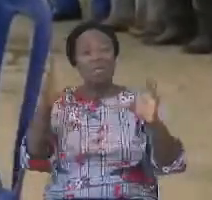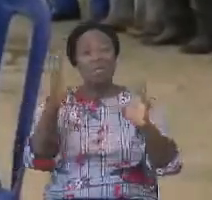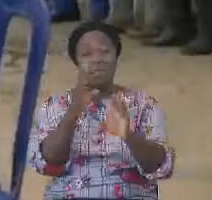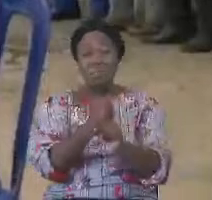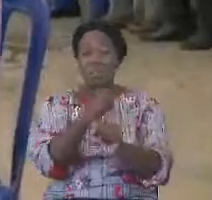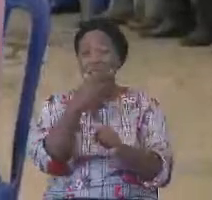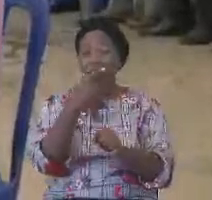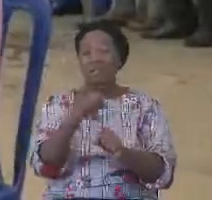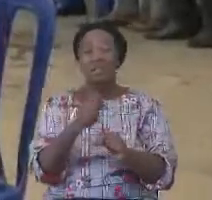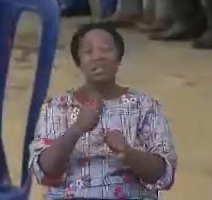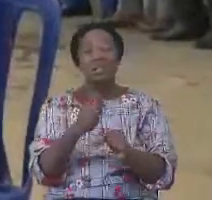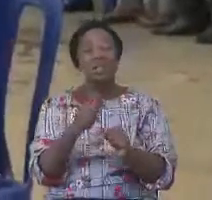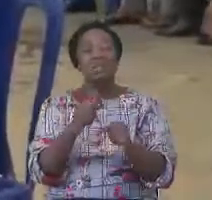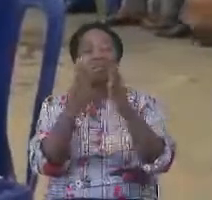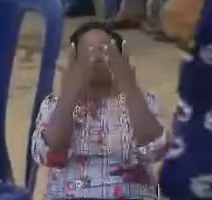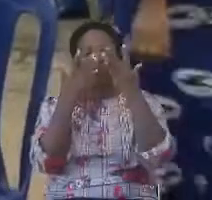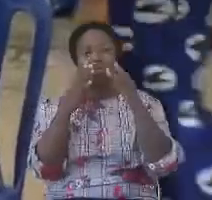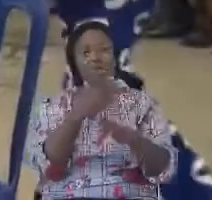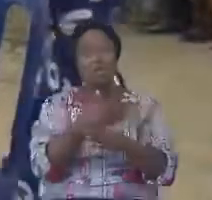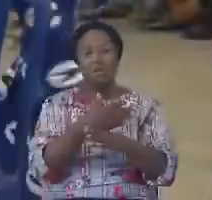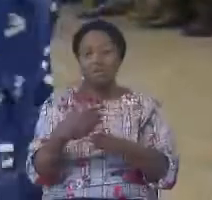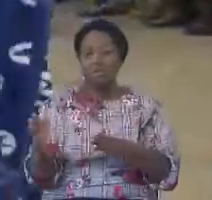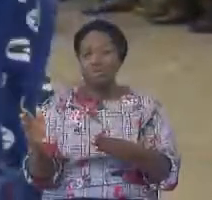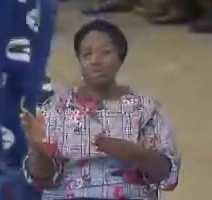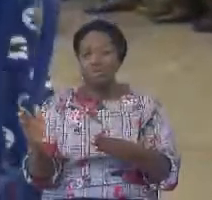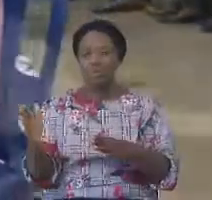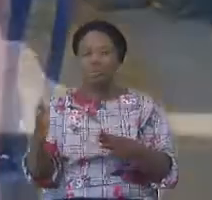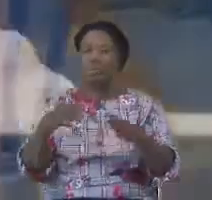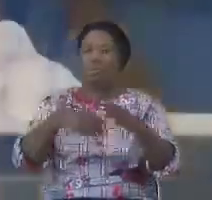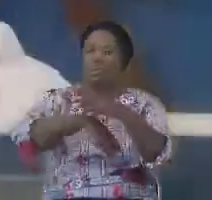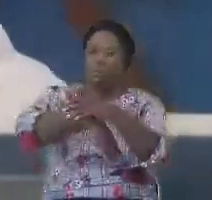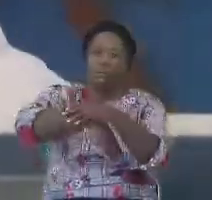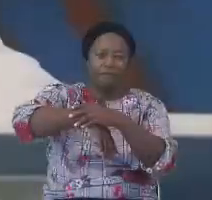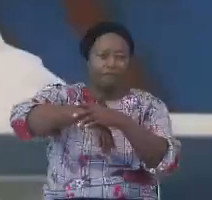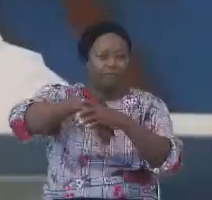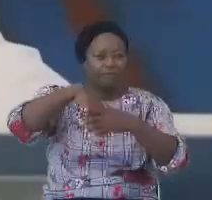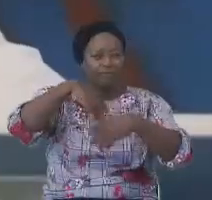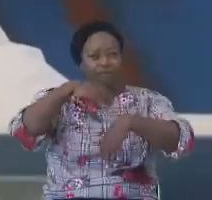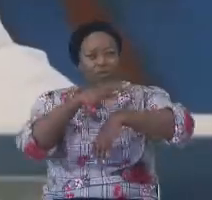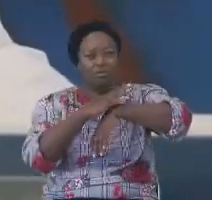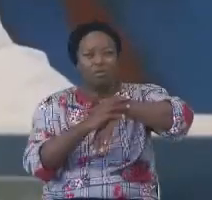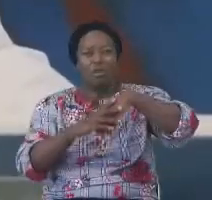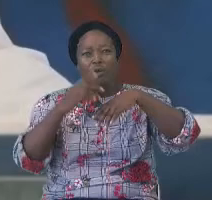here are my lord take the sorrow away